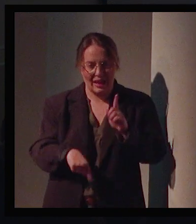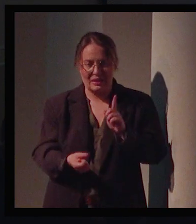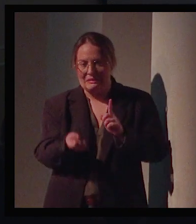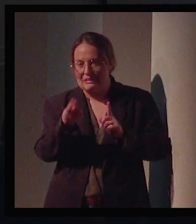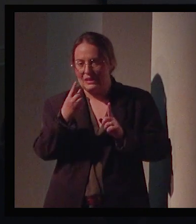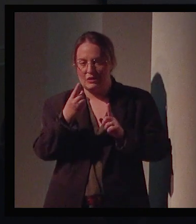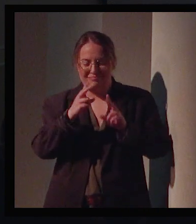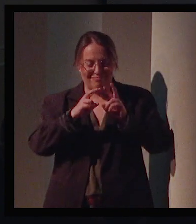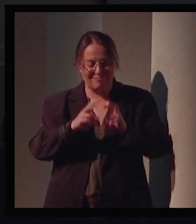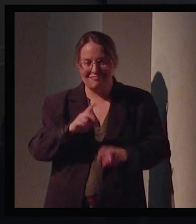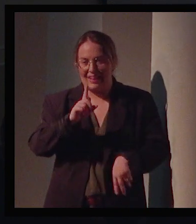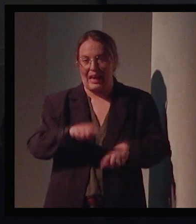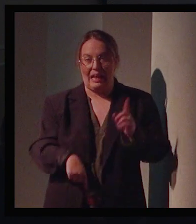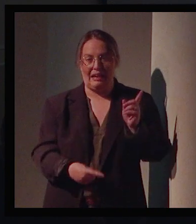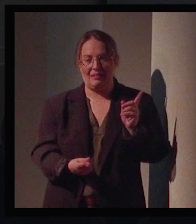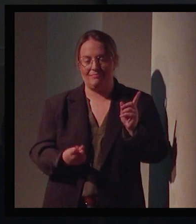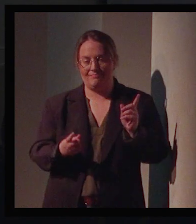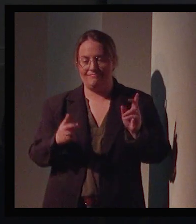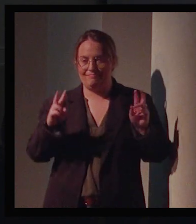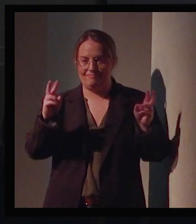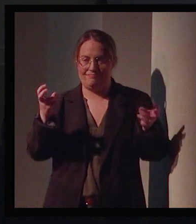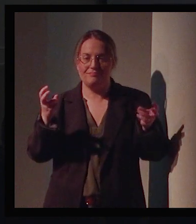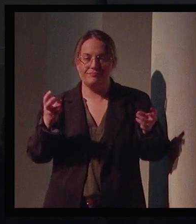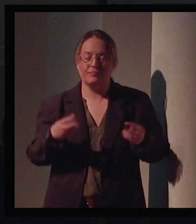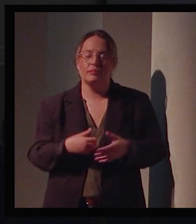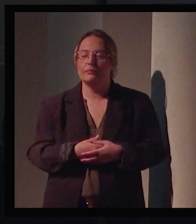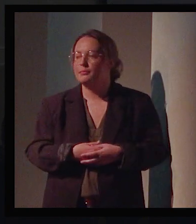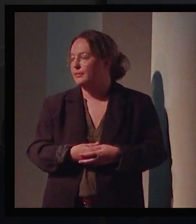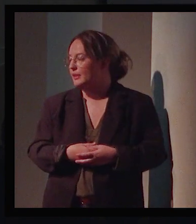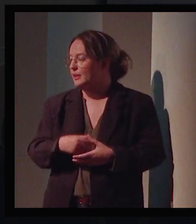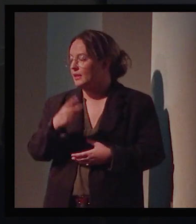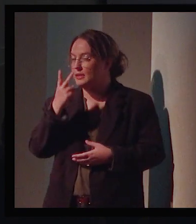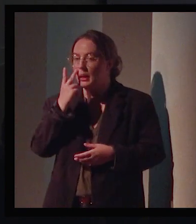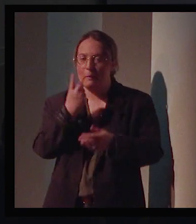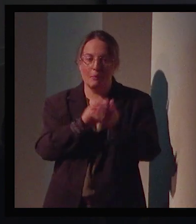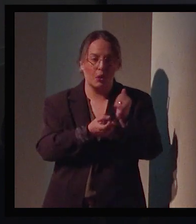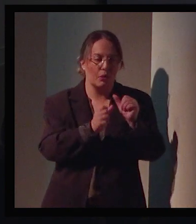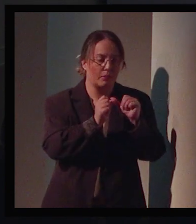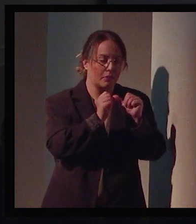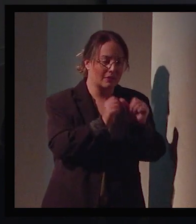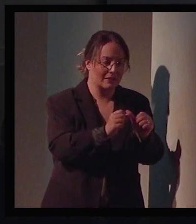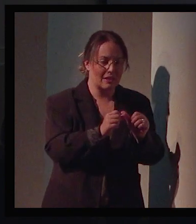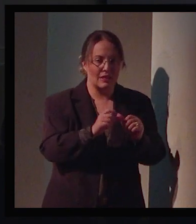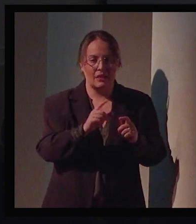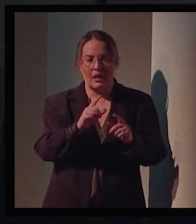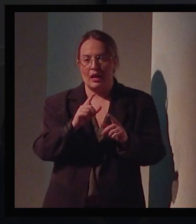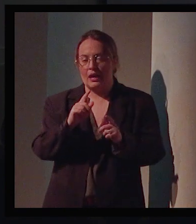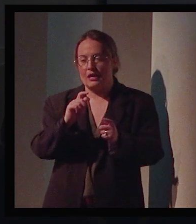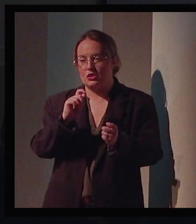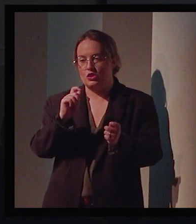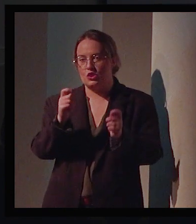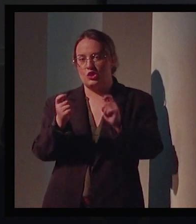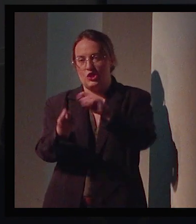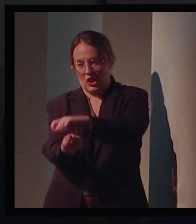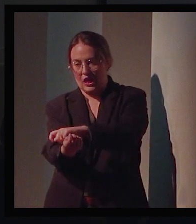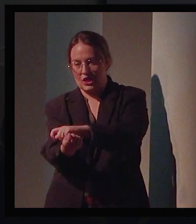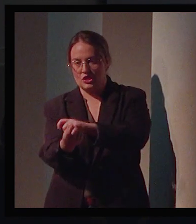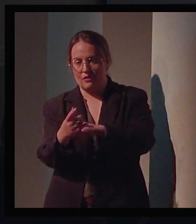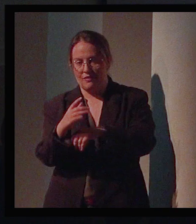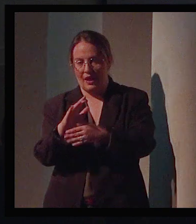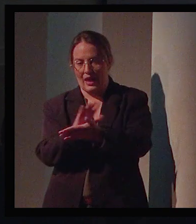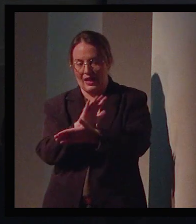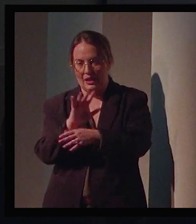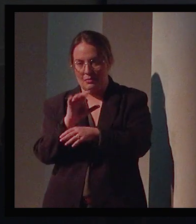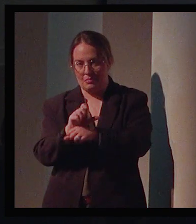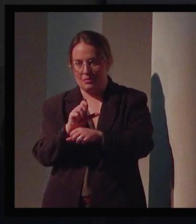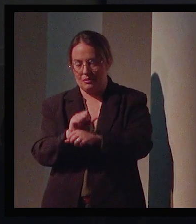end quote. So we can see both the persistence and the decline of the academic tradition, even in some